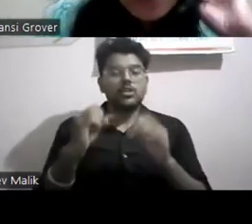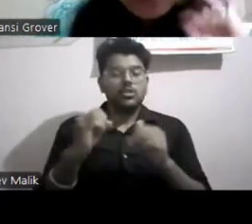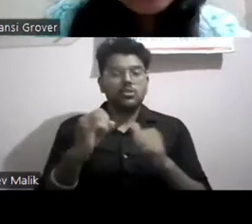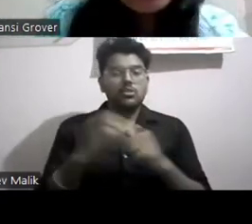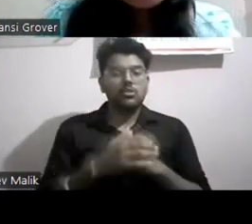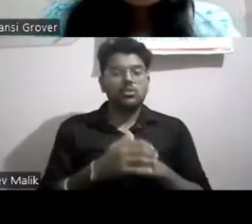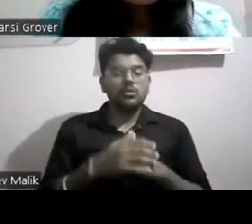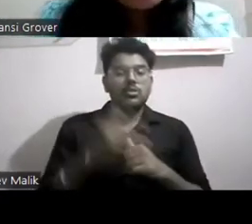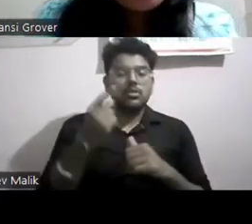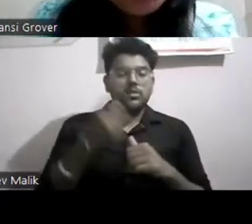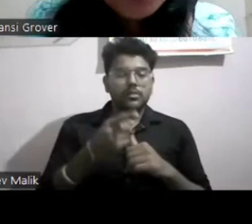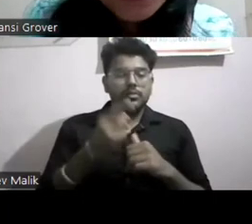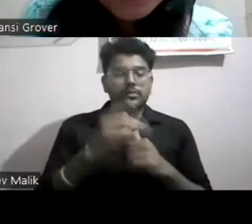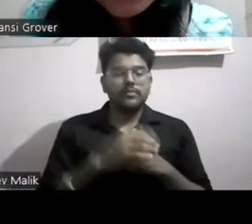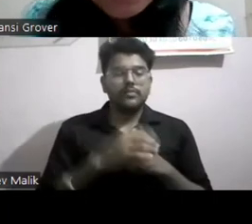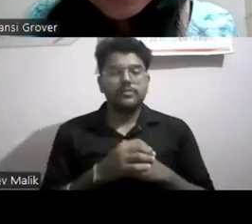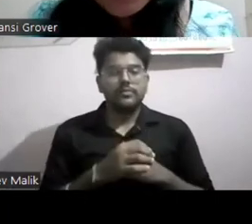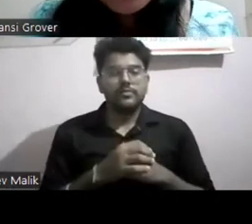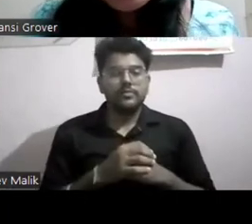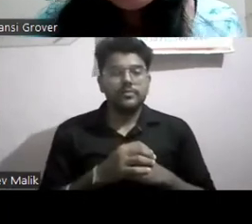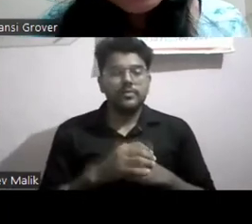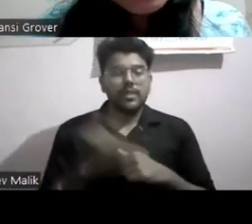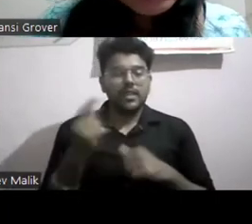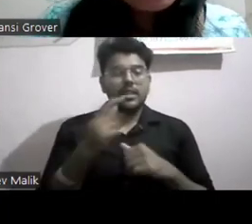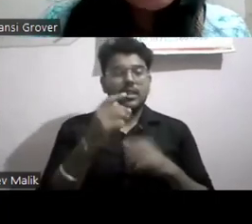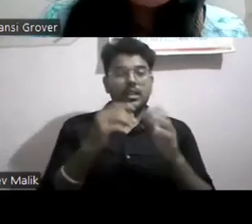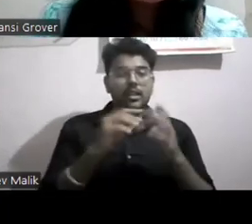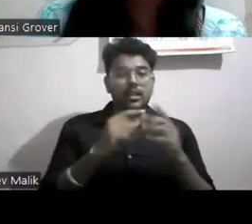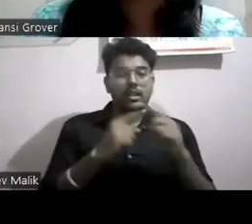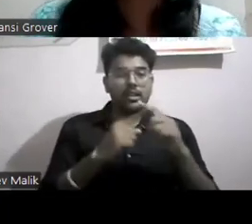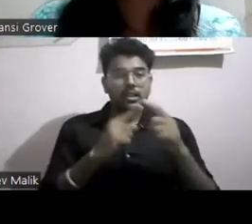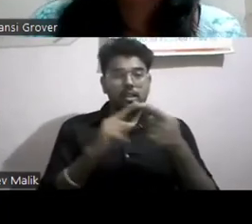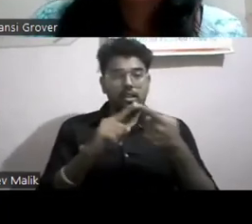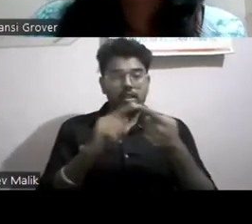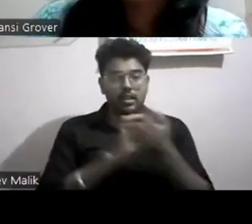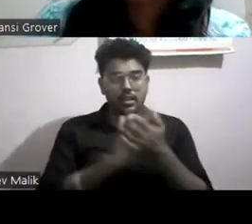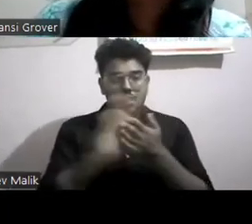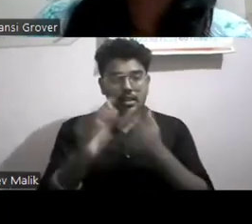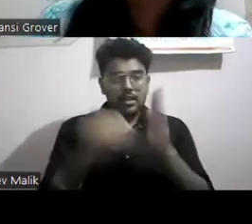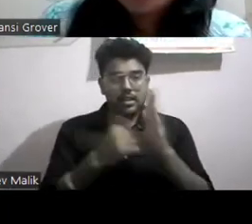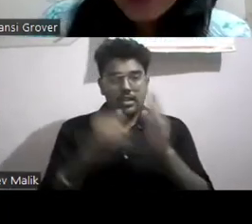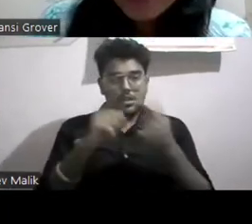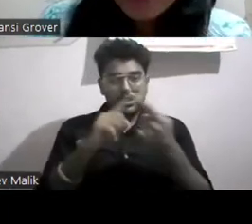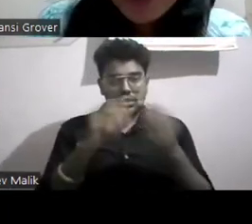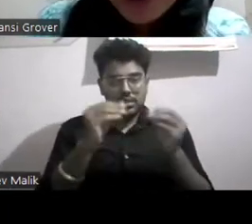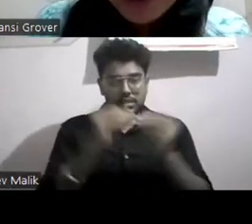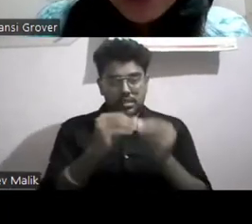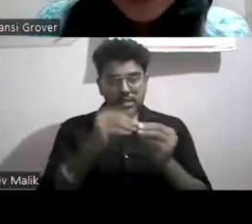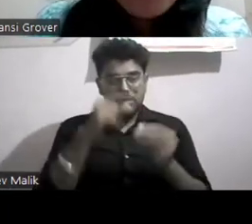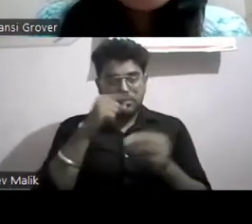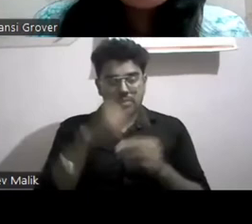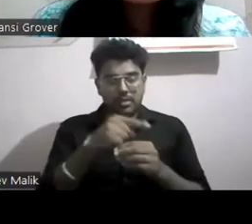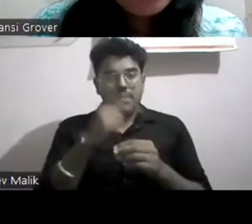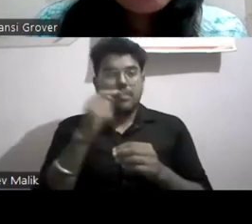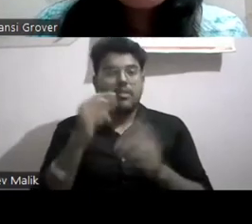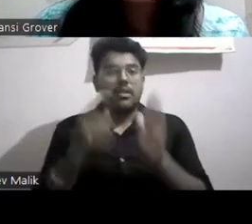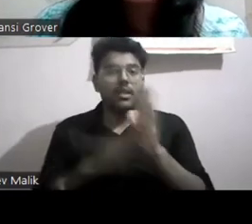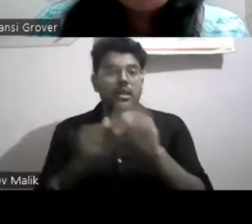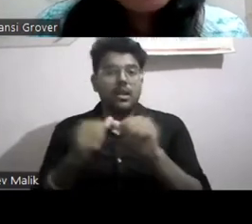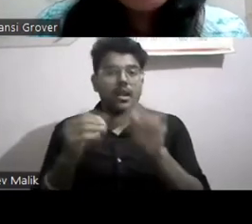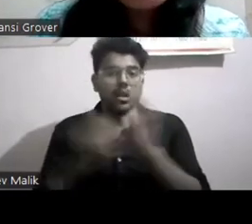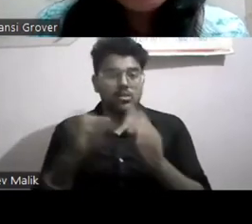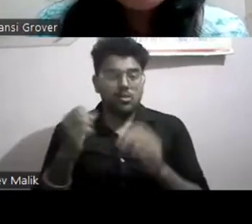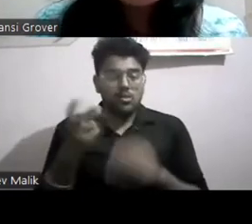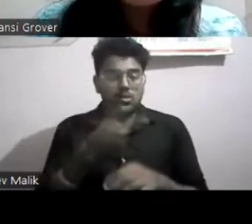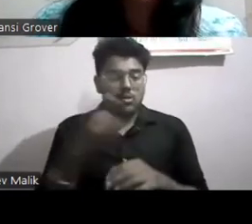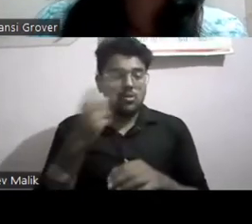Nazo are two sisters, and Tehzeeb is basically the caregiver for Nazo because of the absence